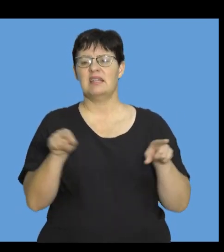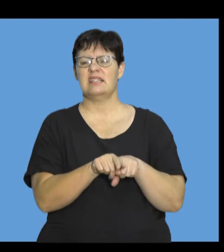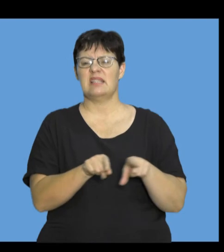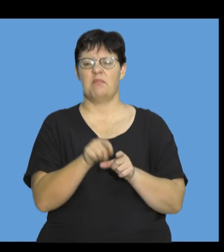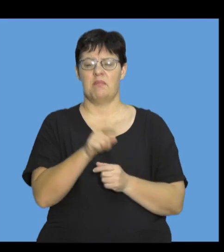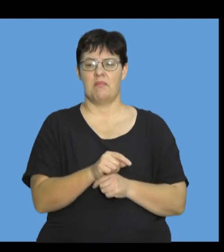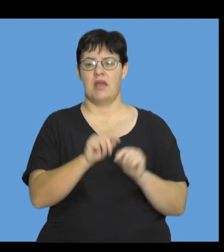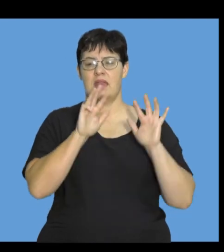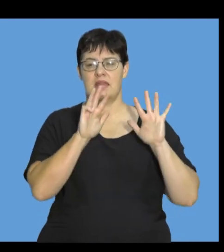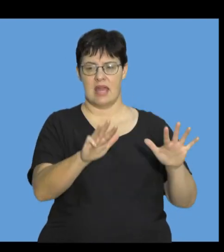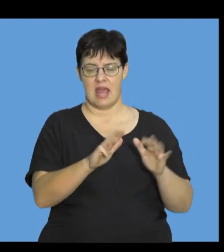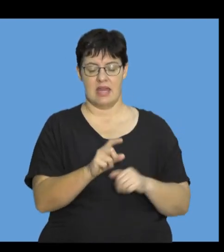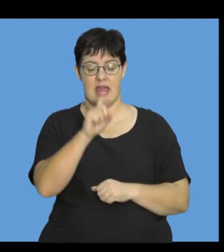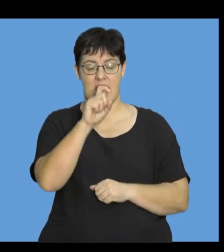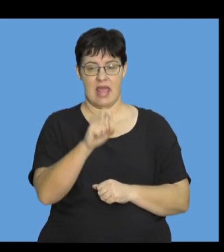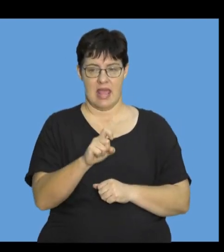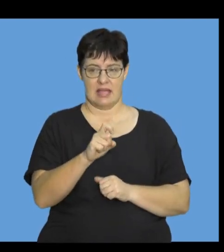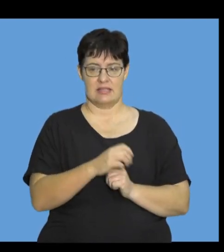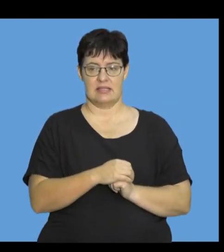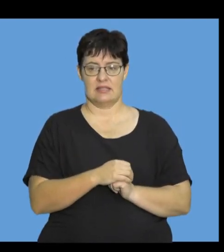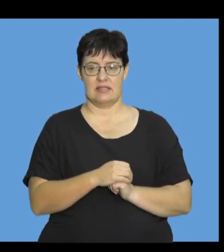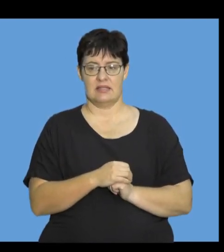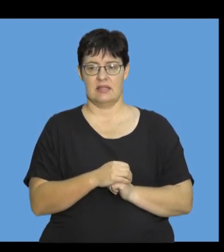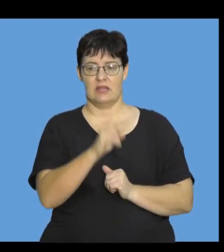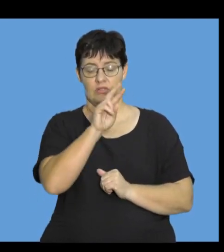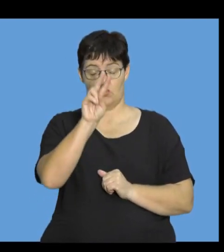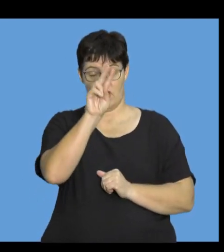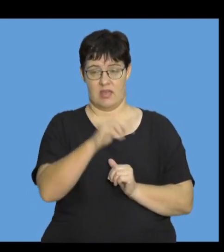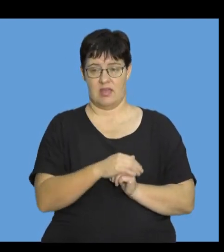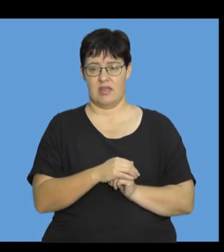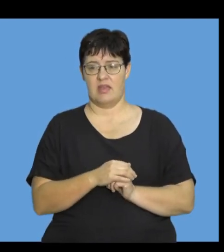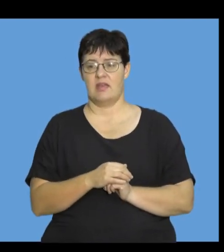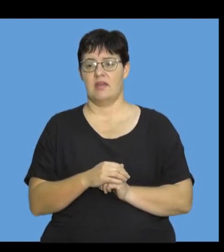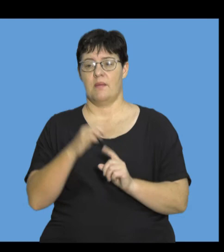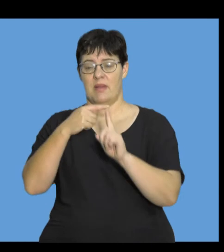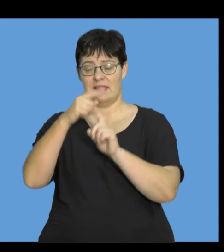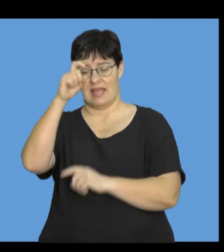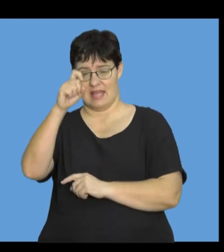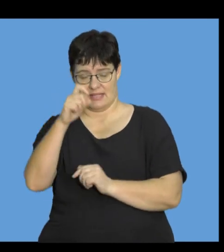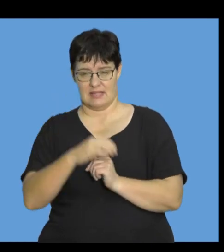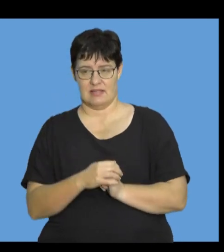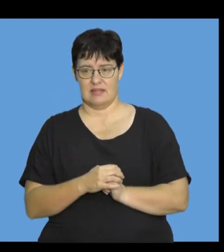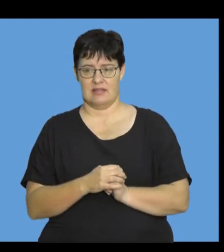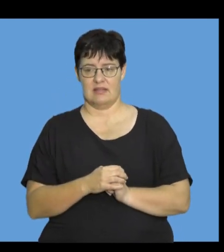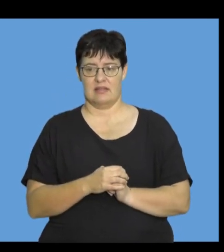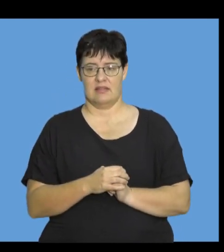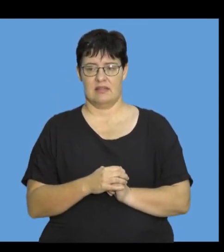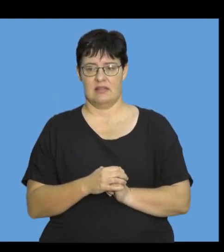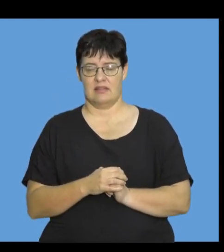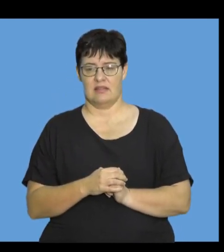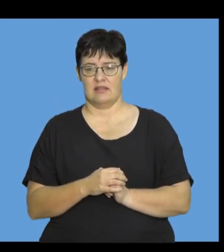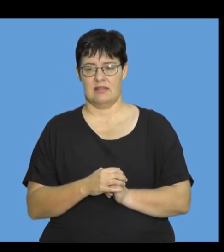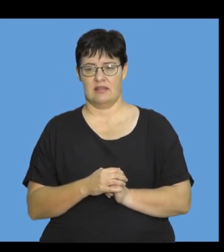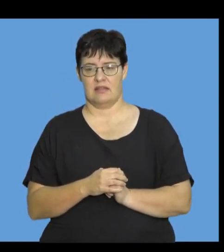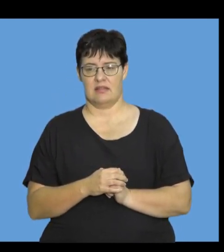this will be the same as 9 to the exponent of x squared plus x,